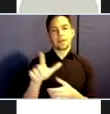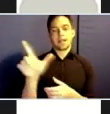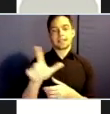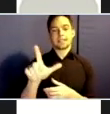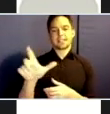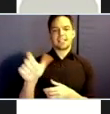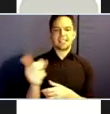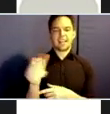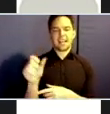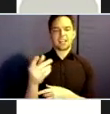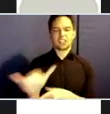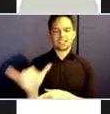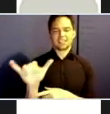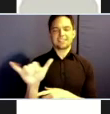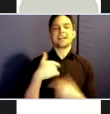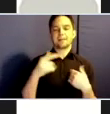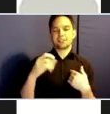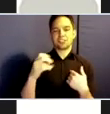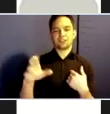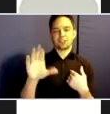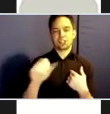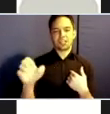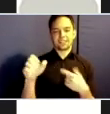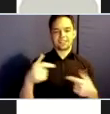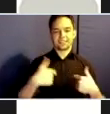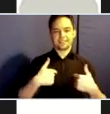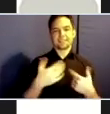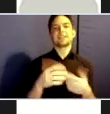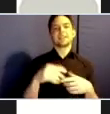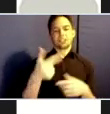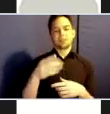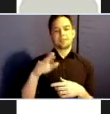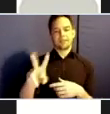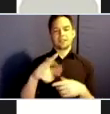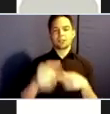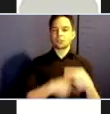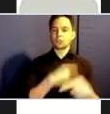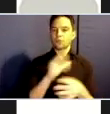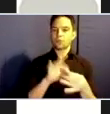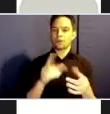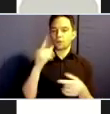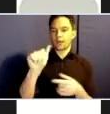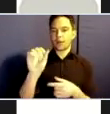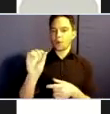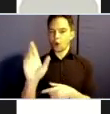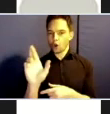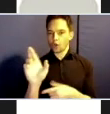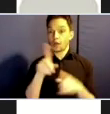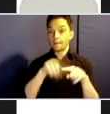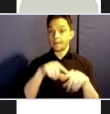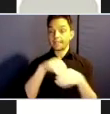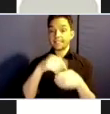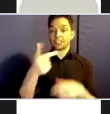me, I'm Jennifer Chase. I'm the GBV Global Coordinator for the AoR based in